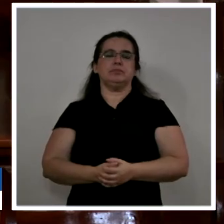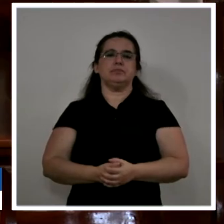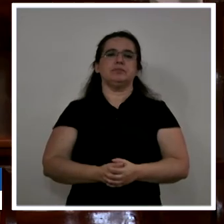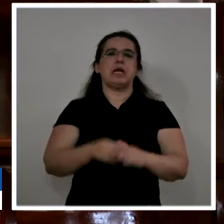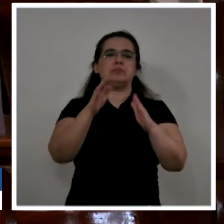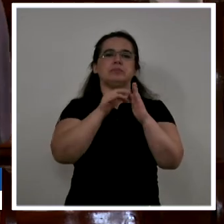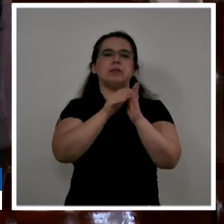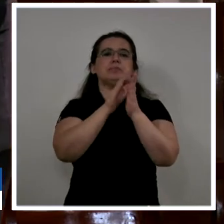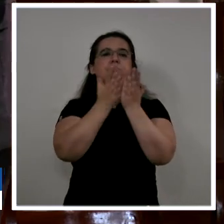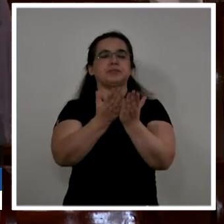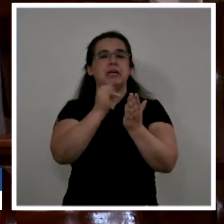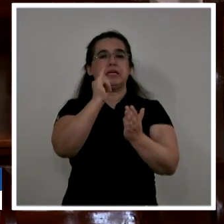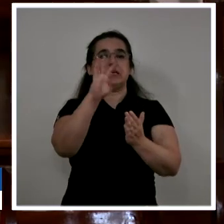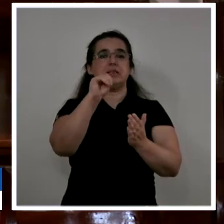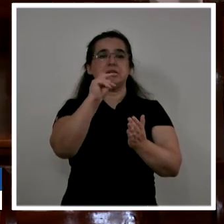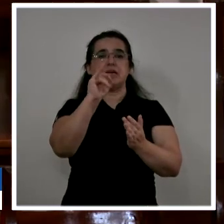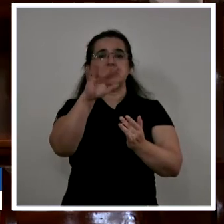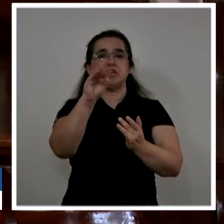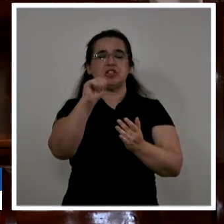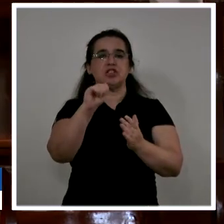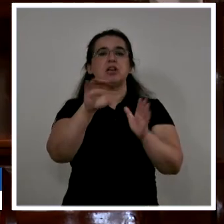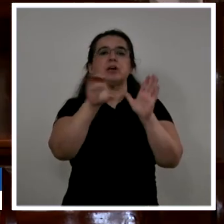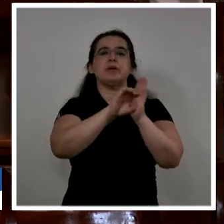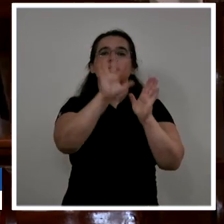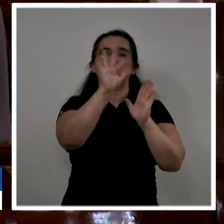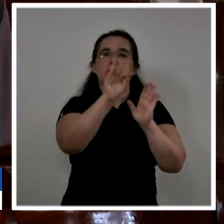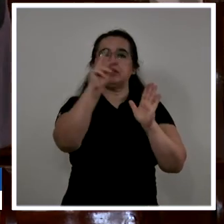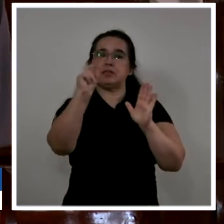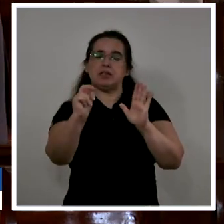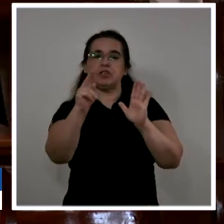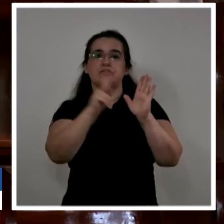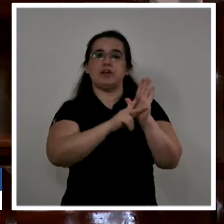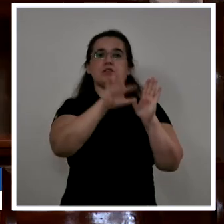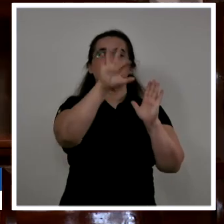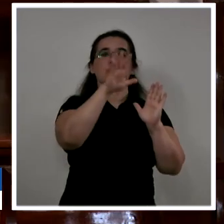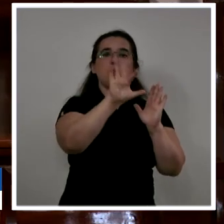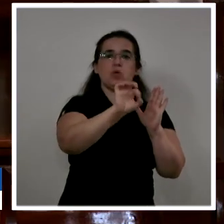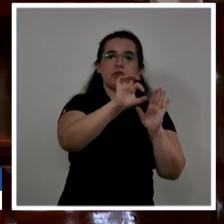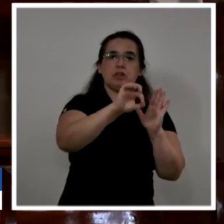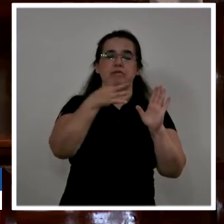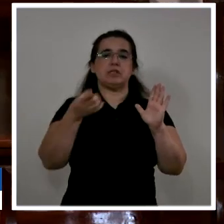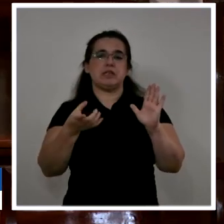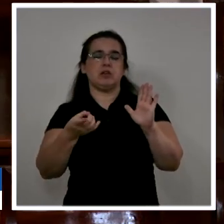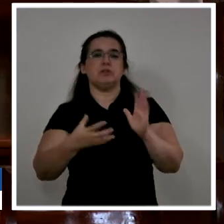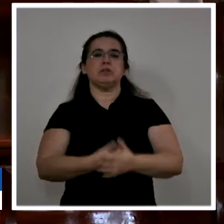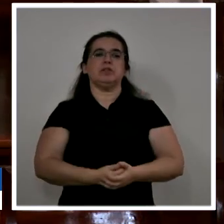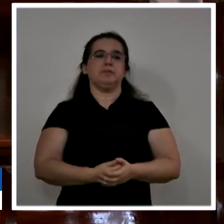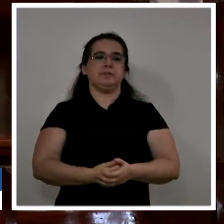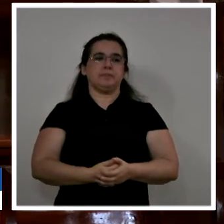43. Eu vou ler Isaías 43, verses 18 and 19. 18